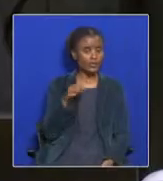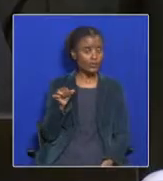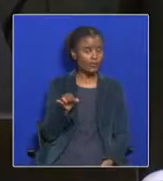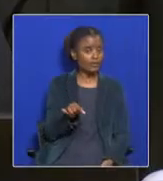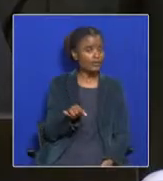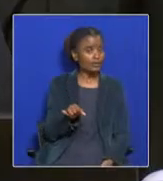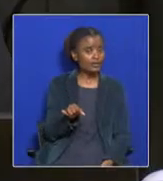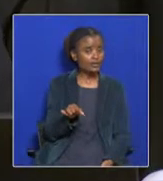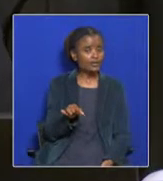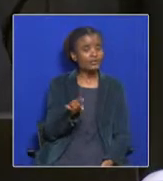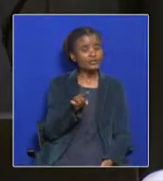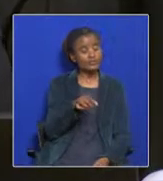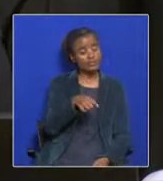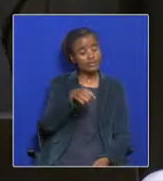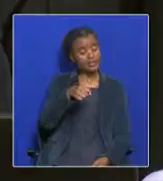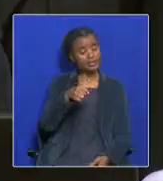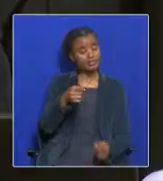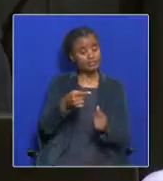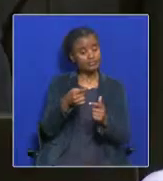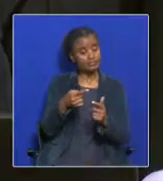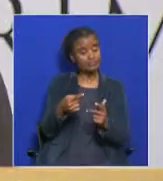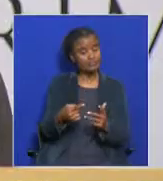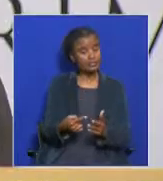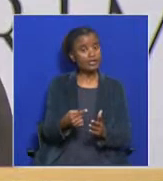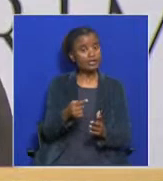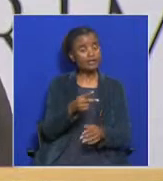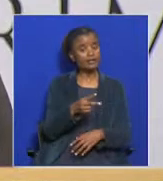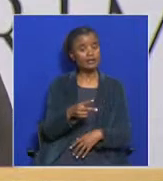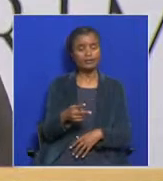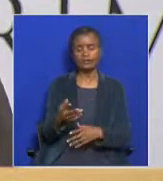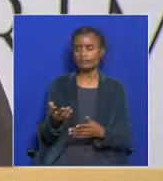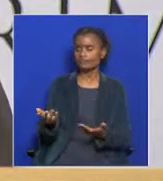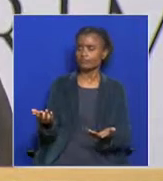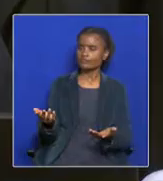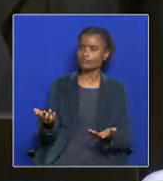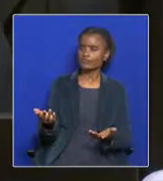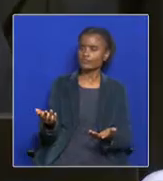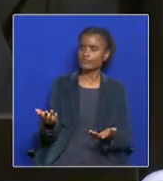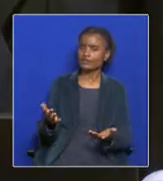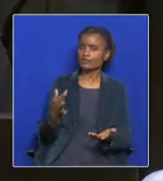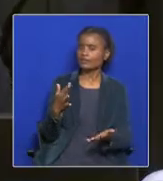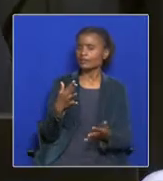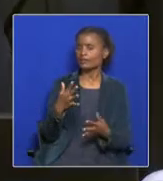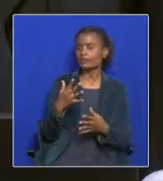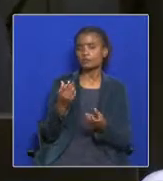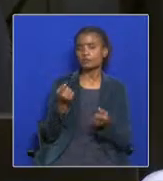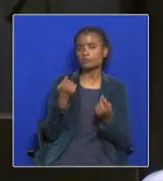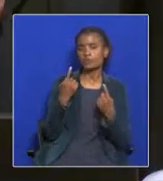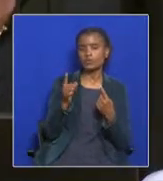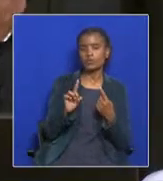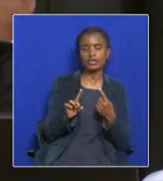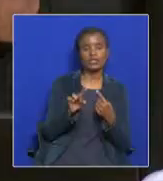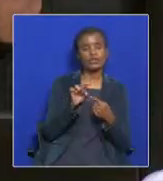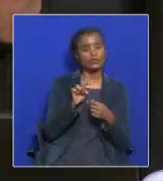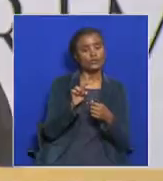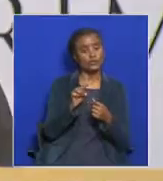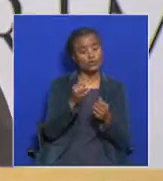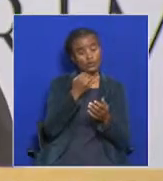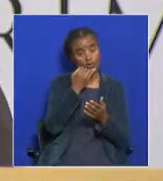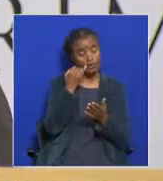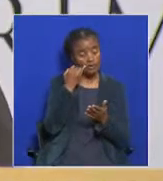bags? What exactly doesn't make sense to you? Maybe I'll... You are looking for cocaine, counting the bags and finding that